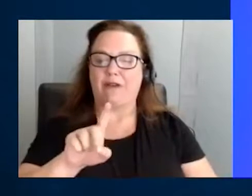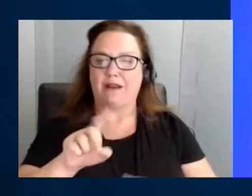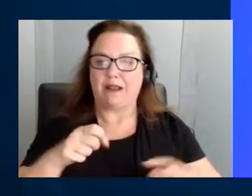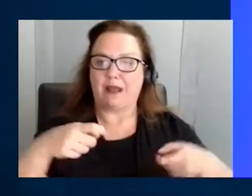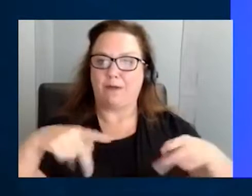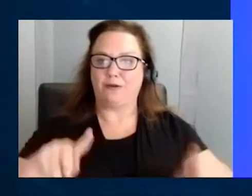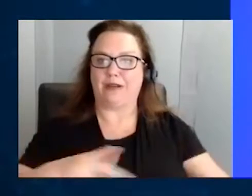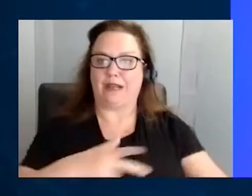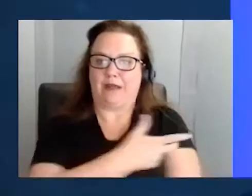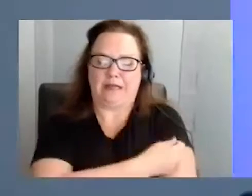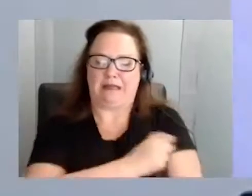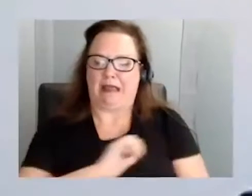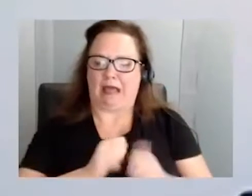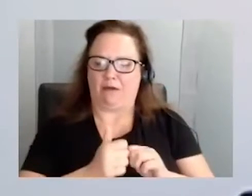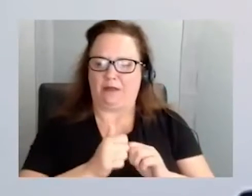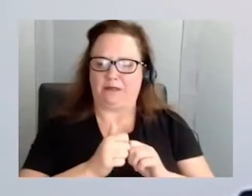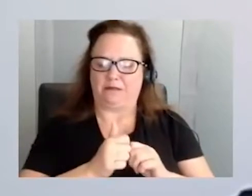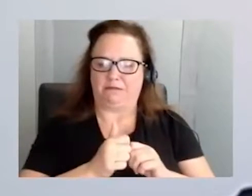idea come about?